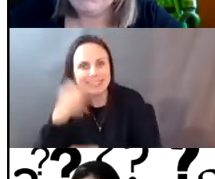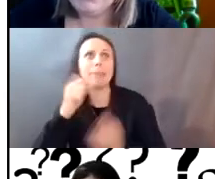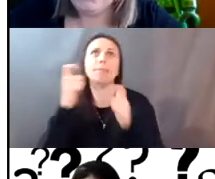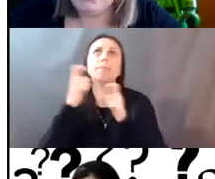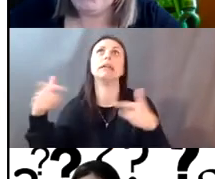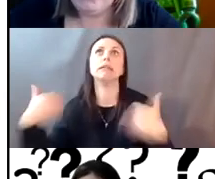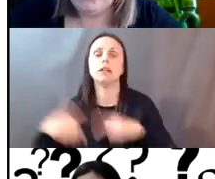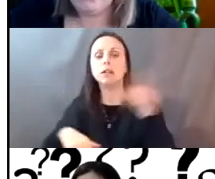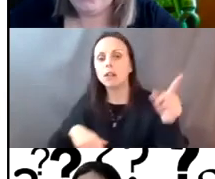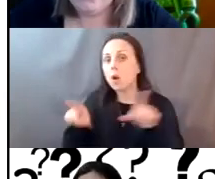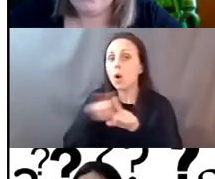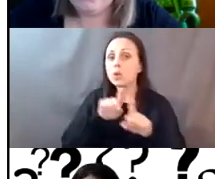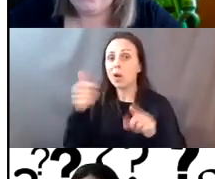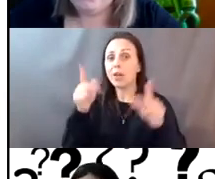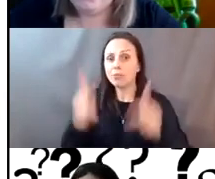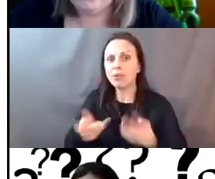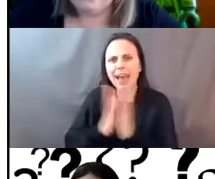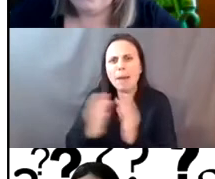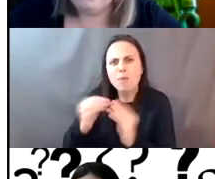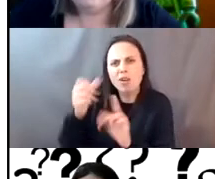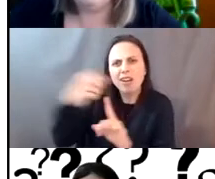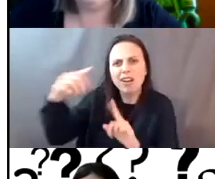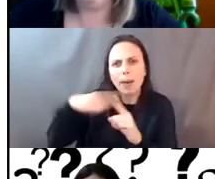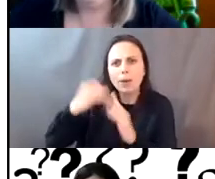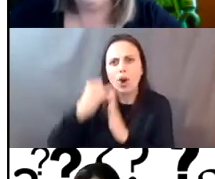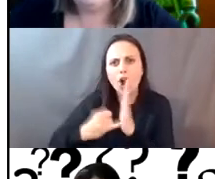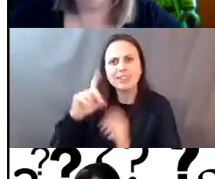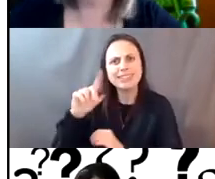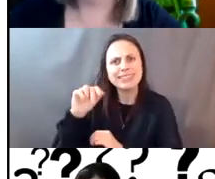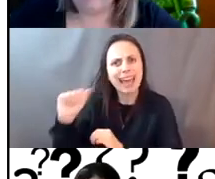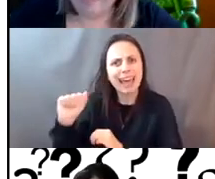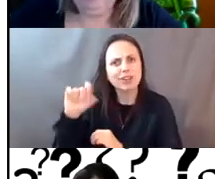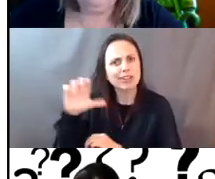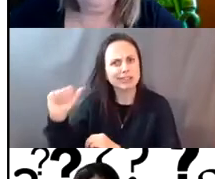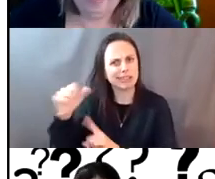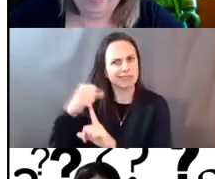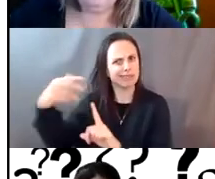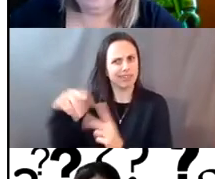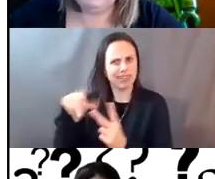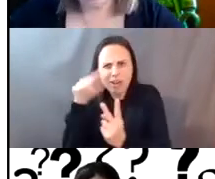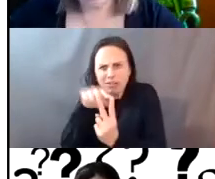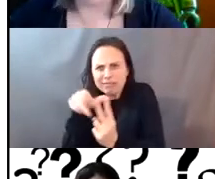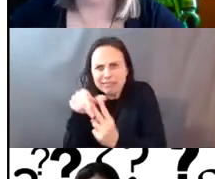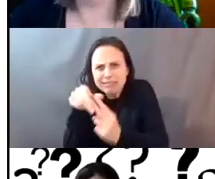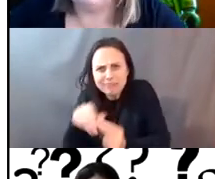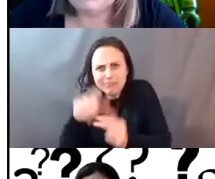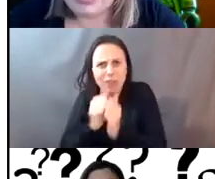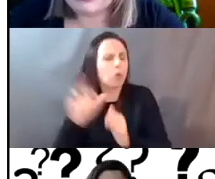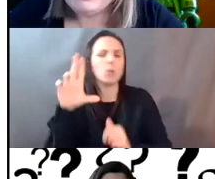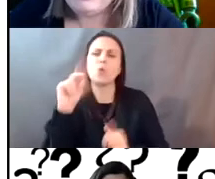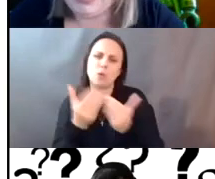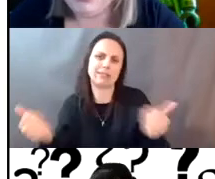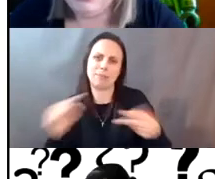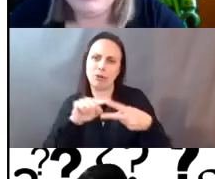else asking about a little more information on the artsdata.ca. I don't know if those two go together. They don't really, but that's Oh, okay.